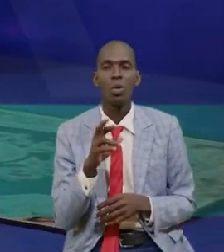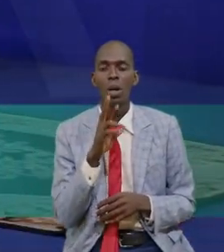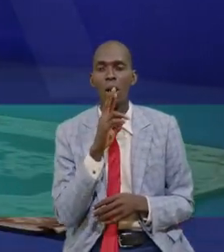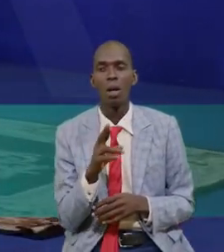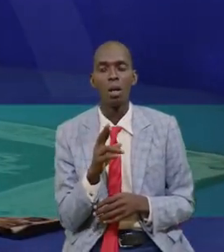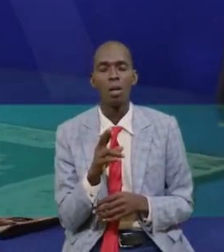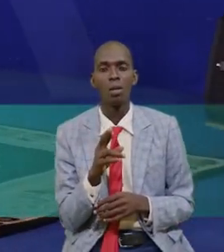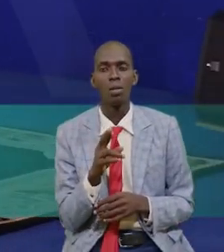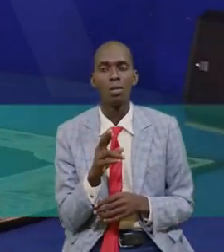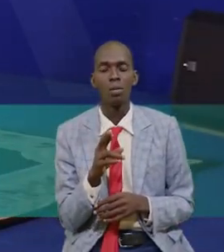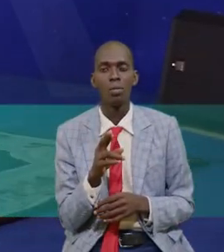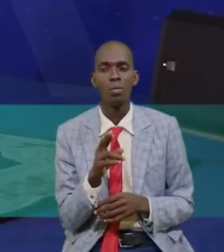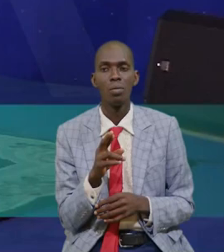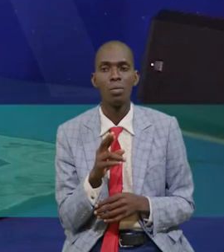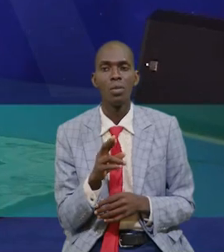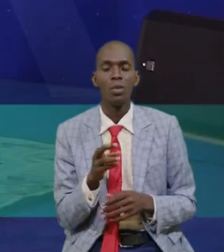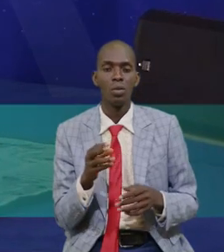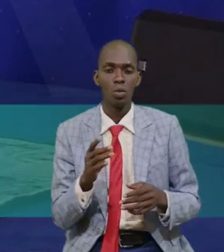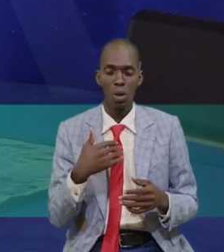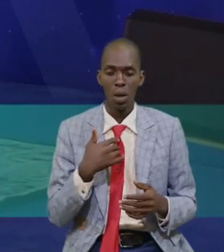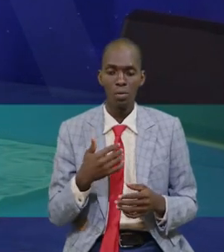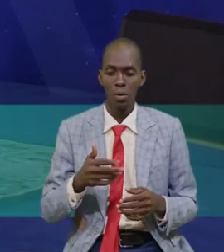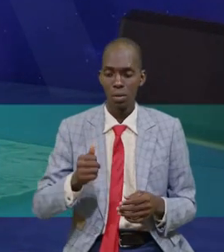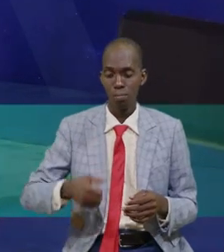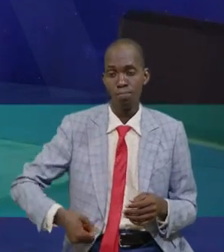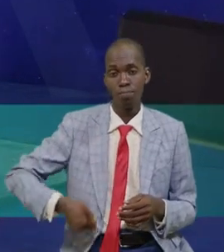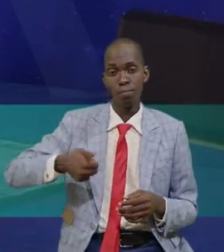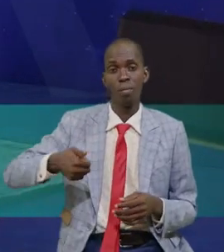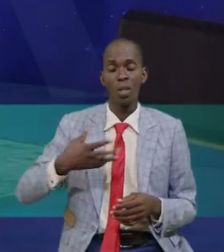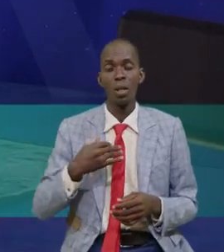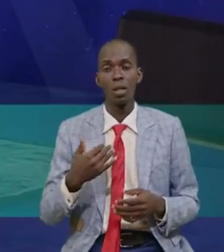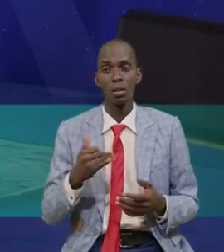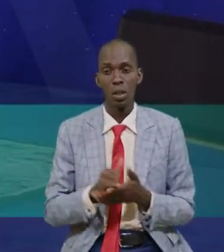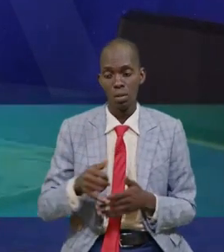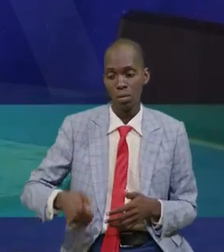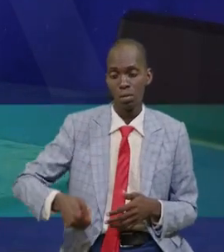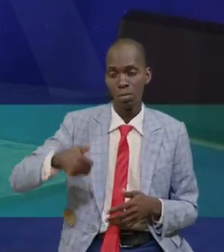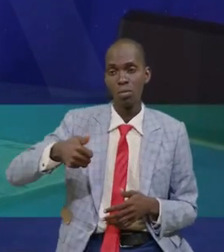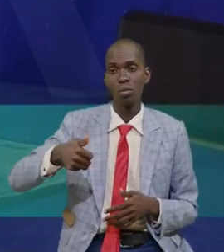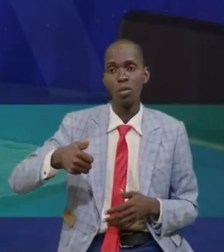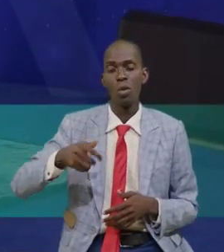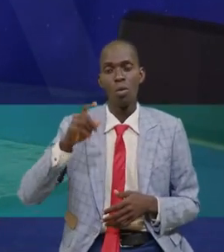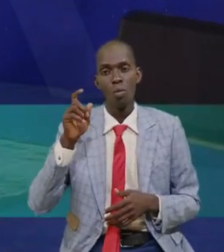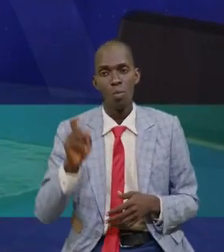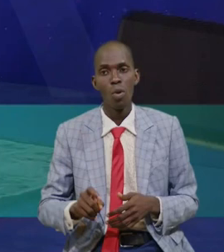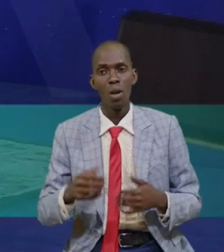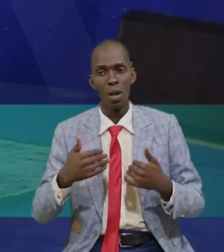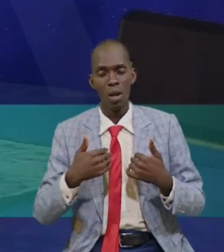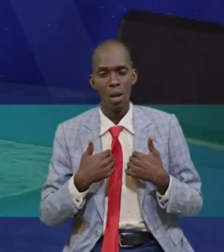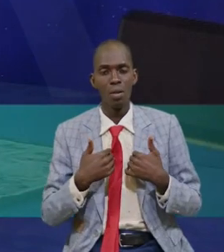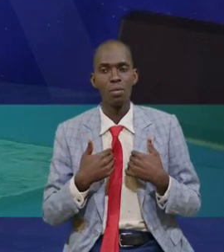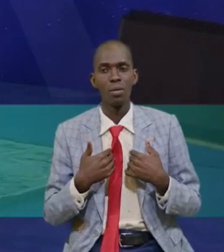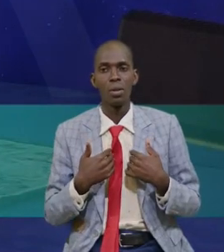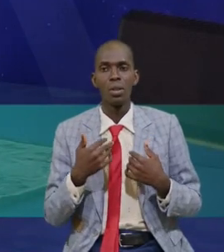a baggage, and that baggage must wear this kind